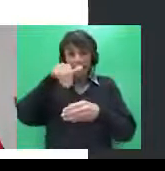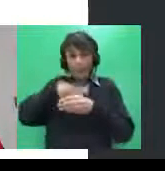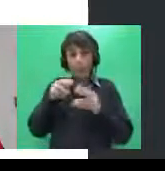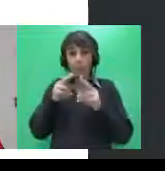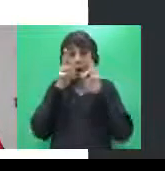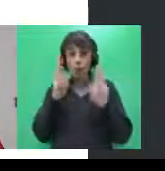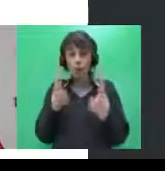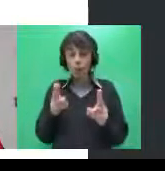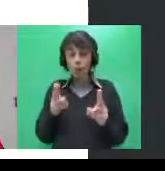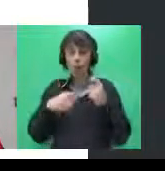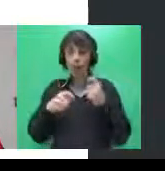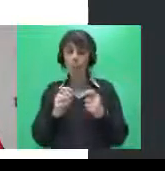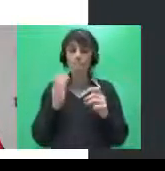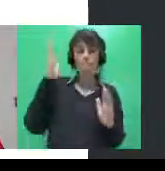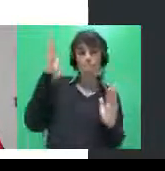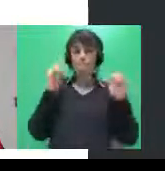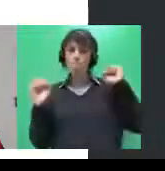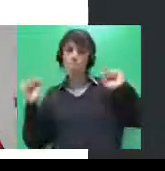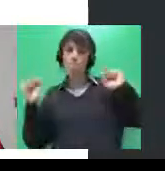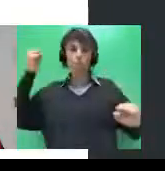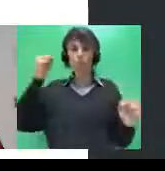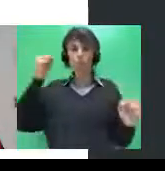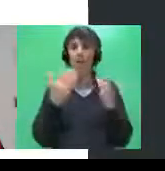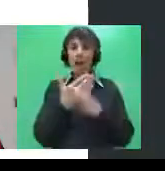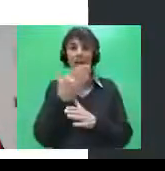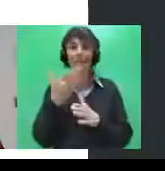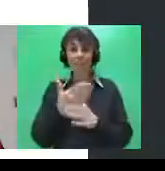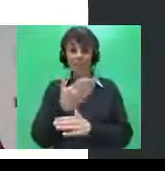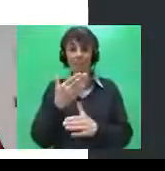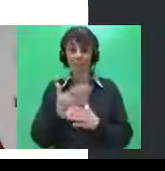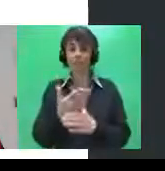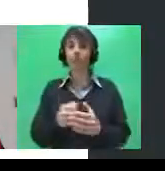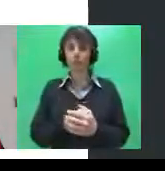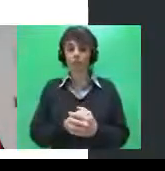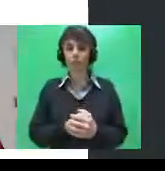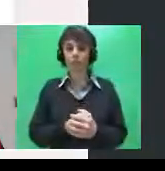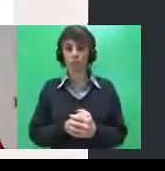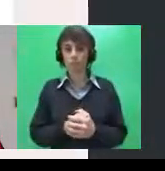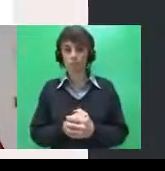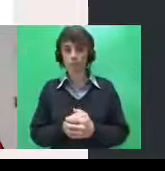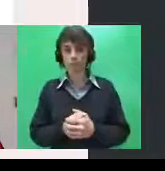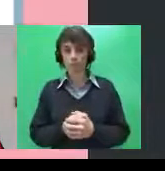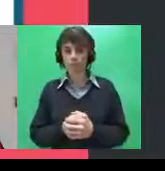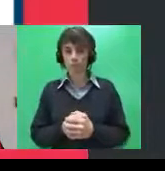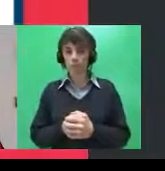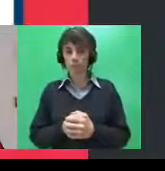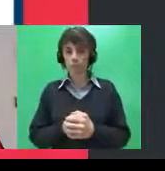pick up a bit of this and how we've done that through We're Undefeatable a bit later on. Next slide, please.